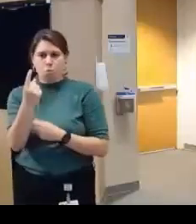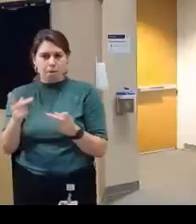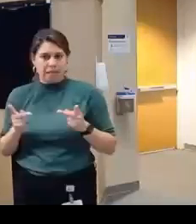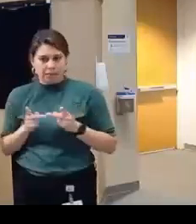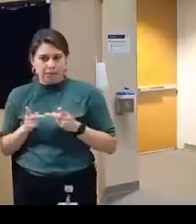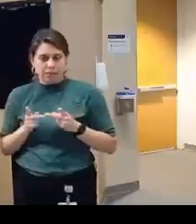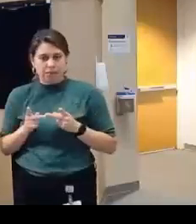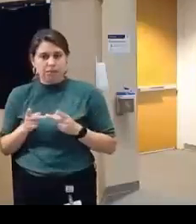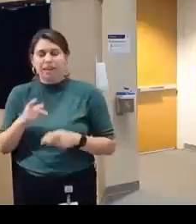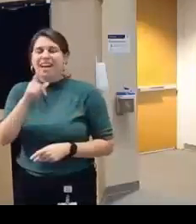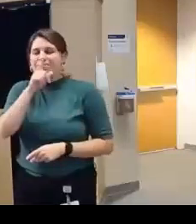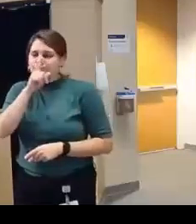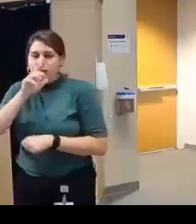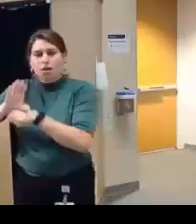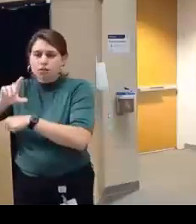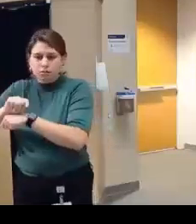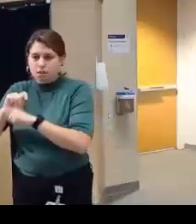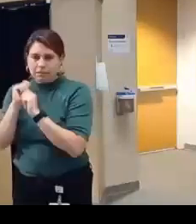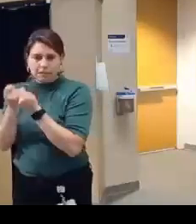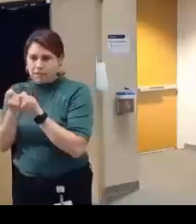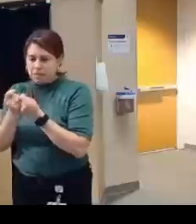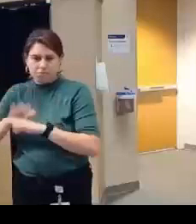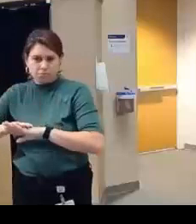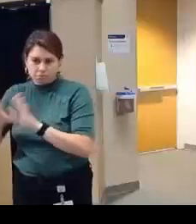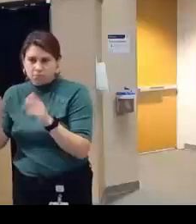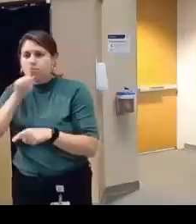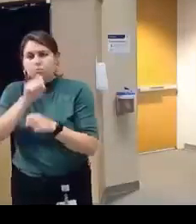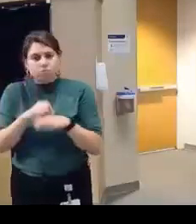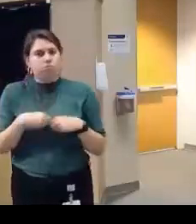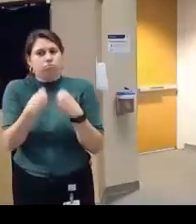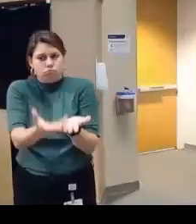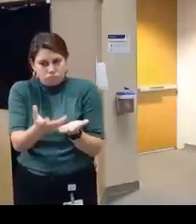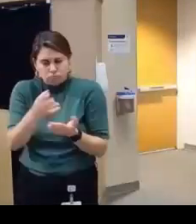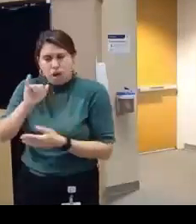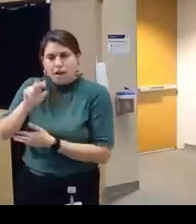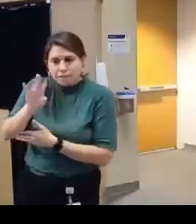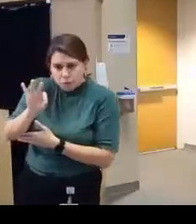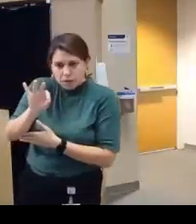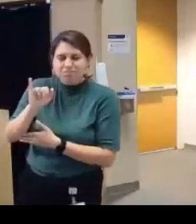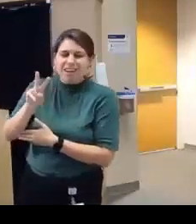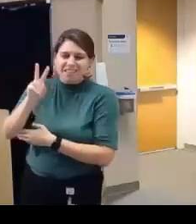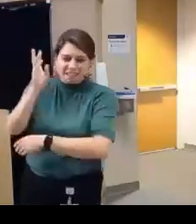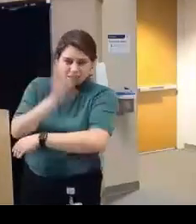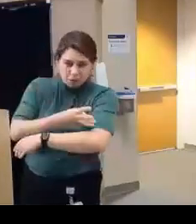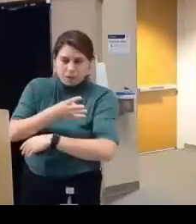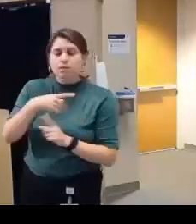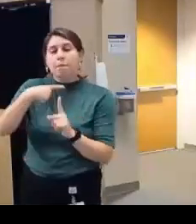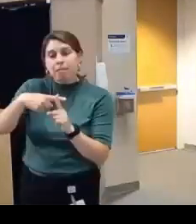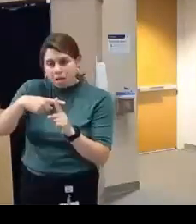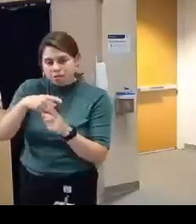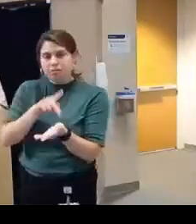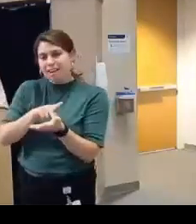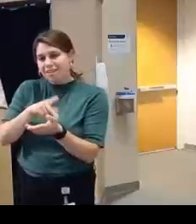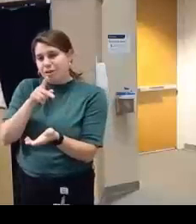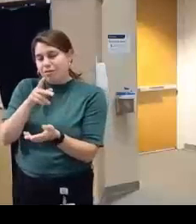it couldn't just be a consulting team. It actually had to be that they were delivering some sort of IV fluids plus, psychiatric care